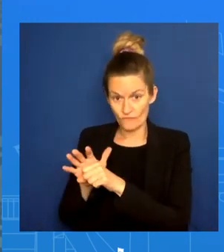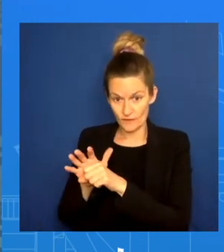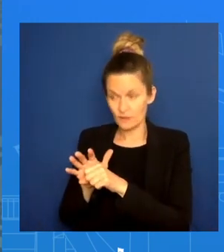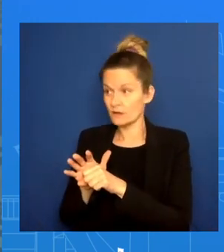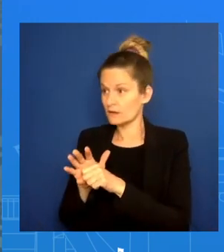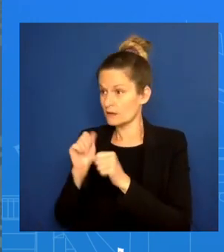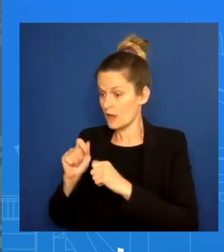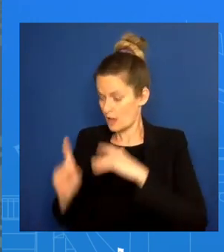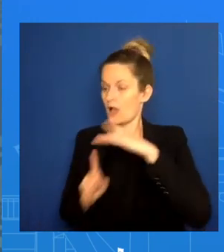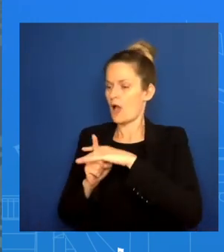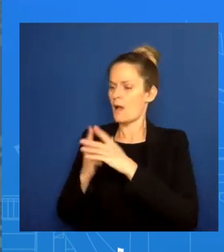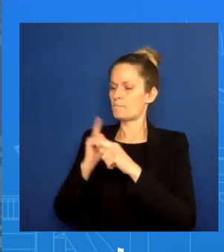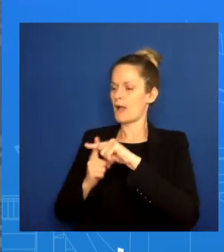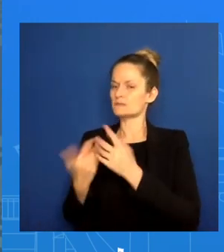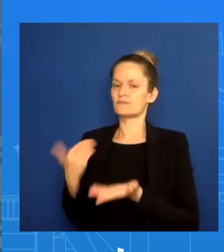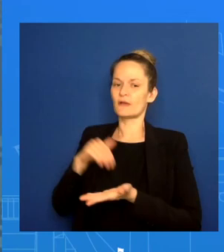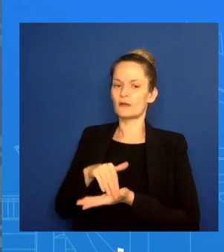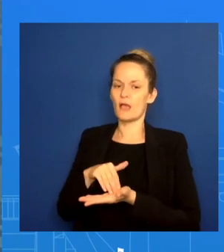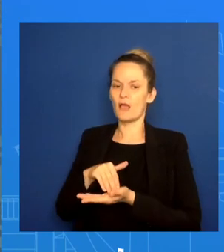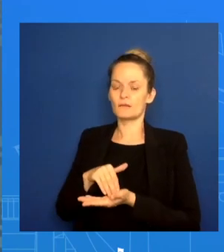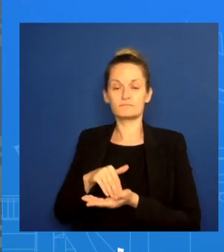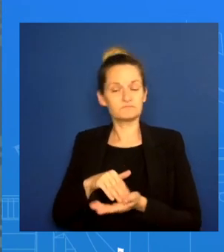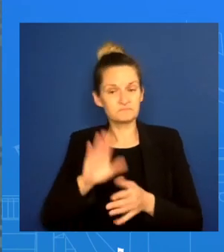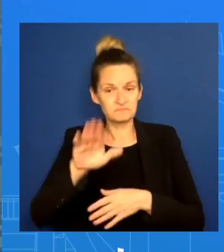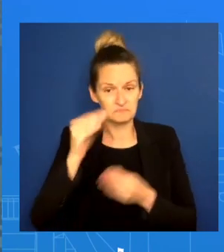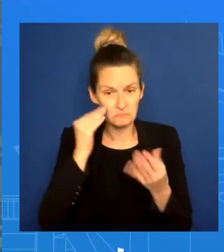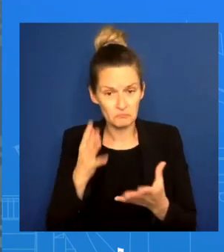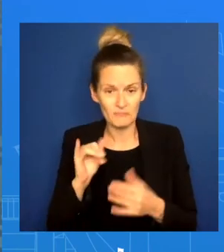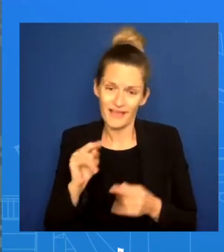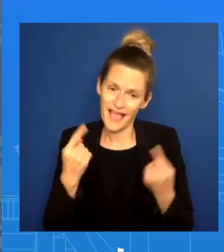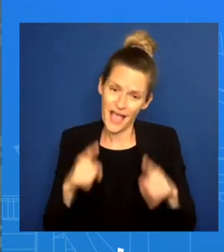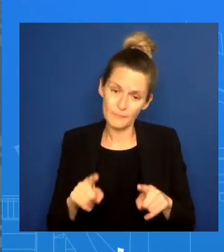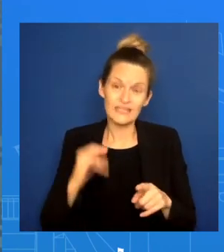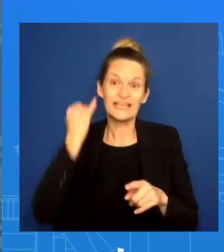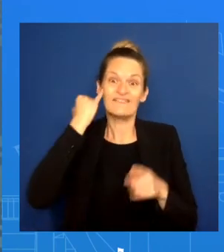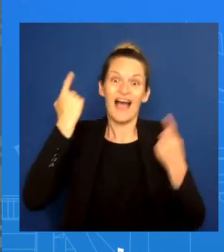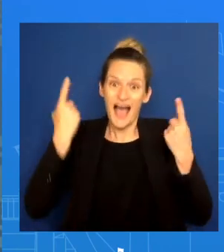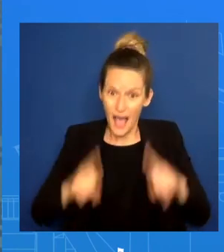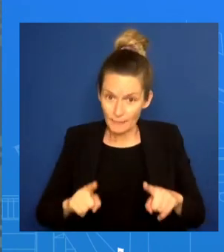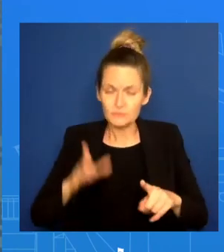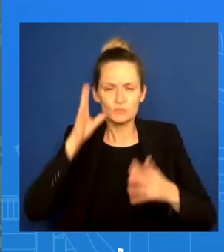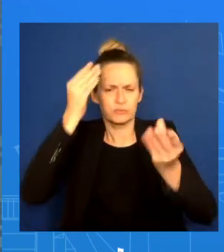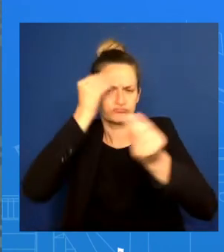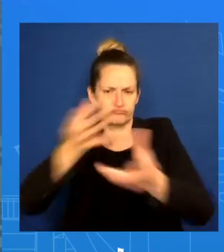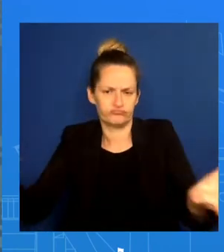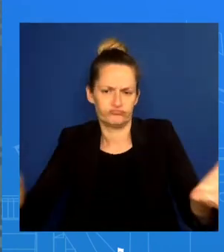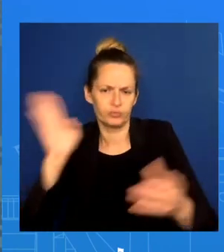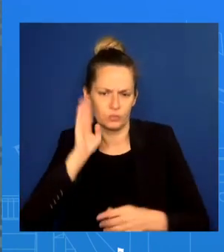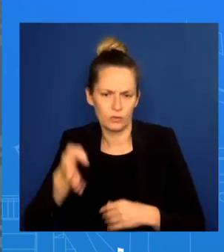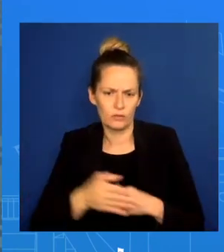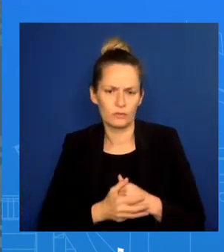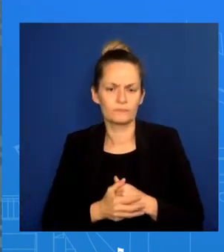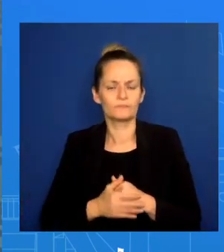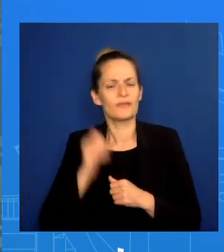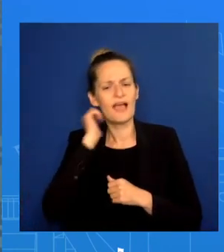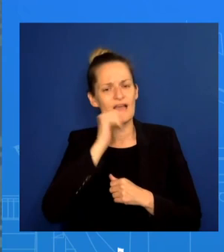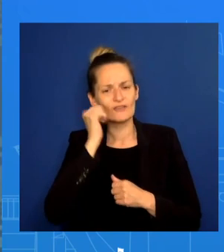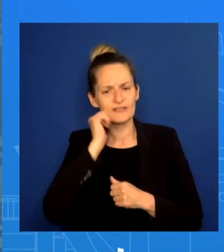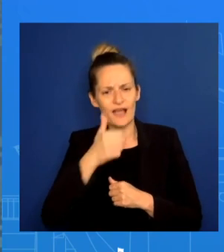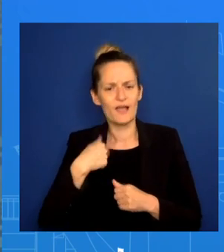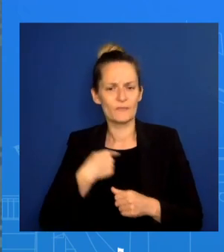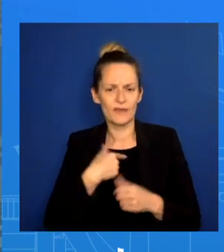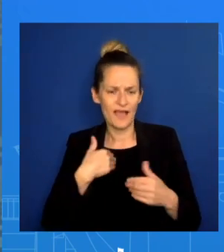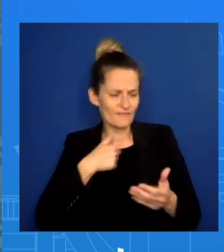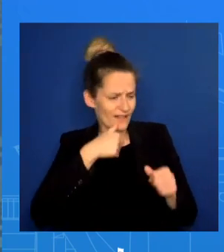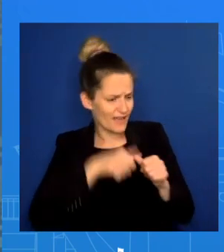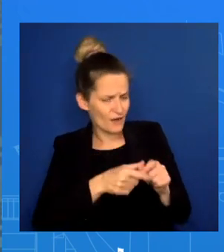with the letter, detailed letter from the president every day, with letting you know from that day on Thursday. We put out a statement,